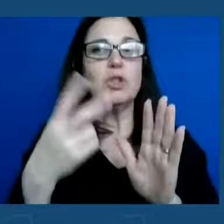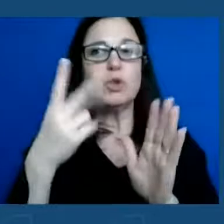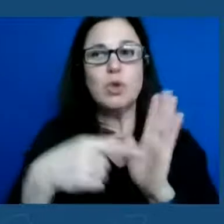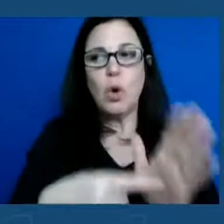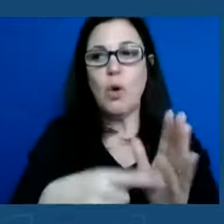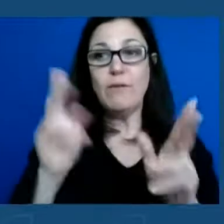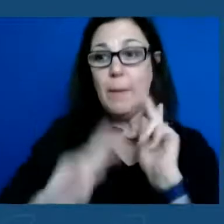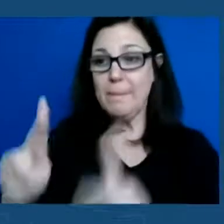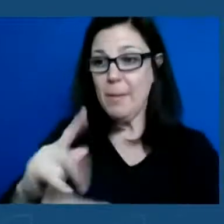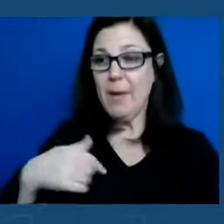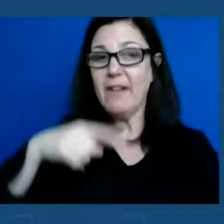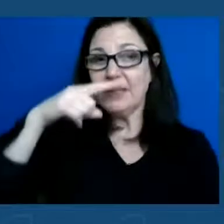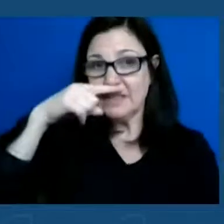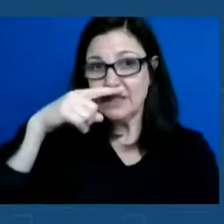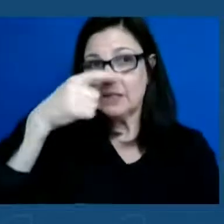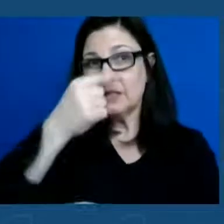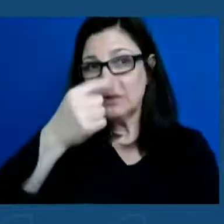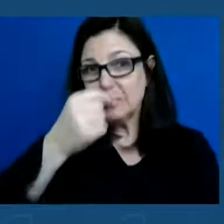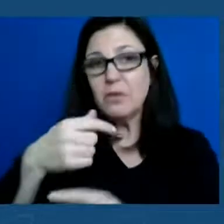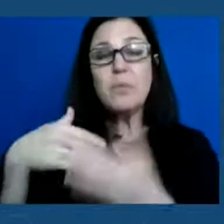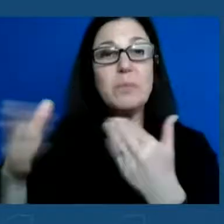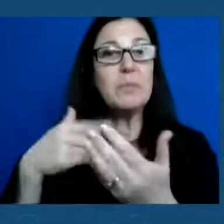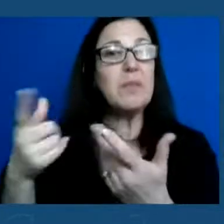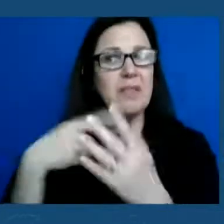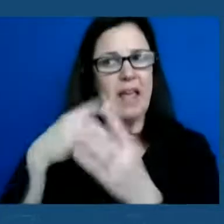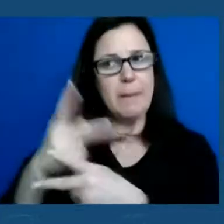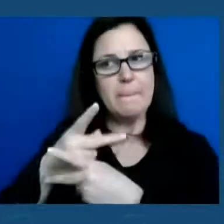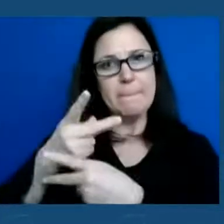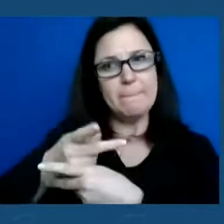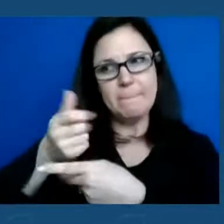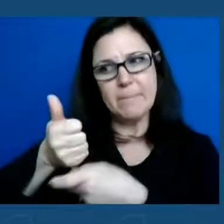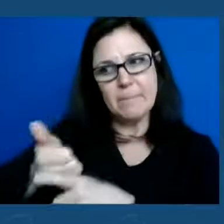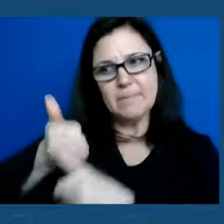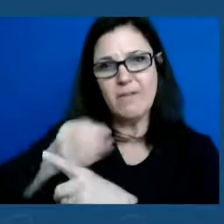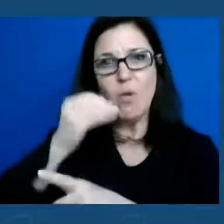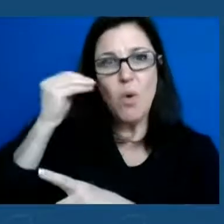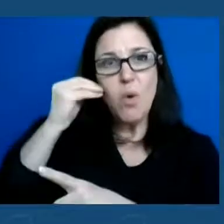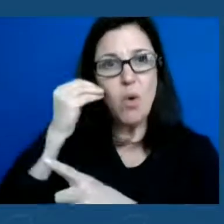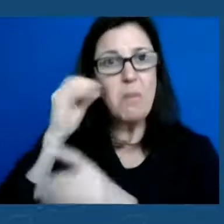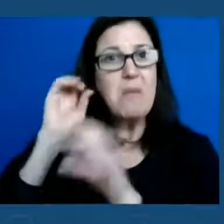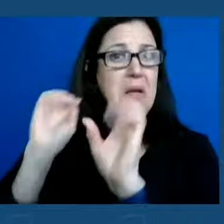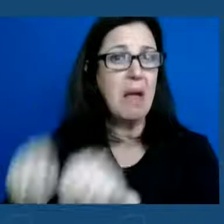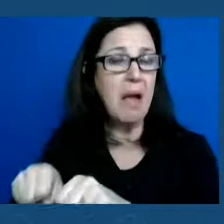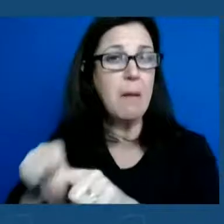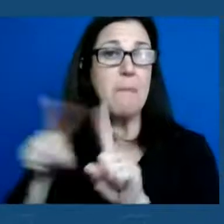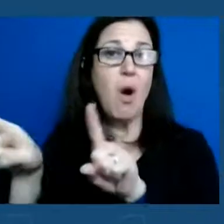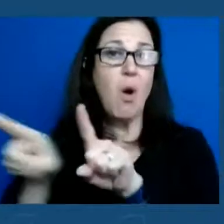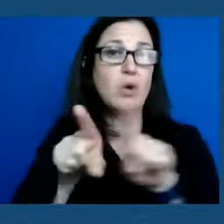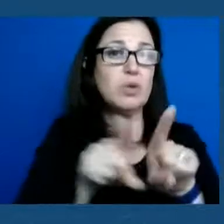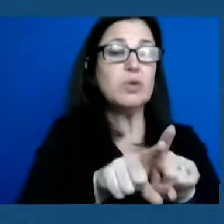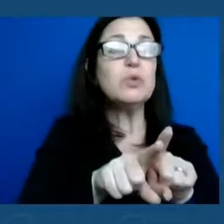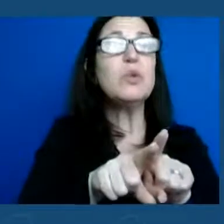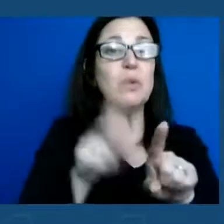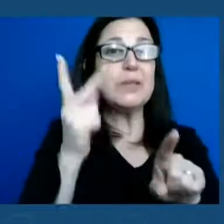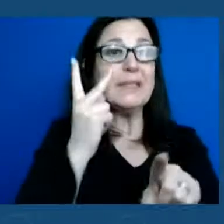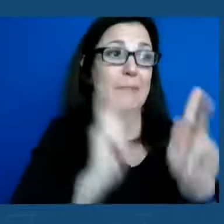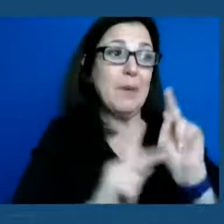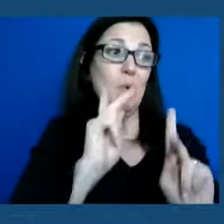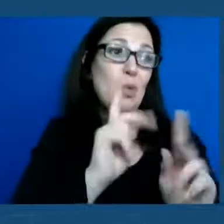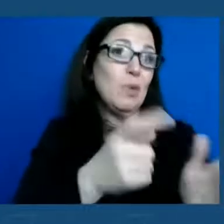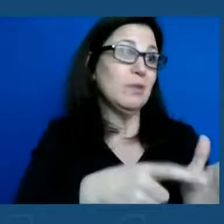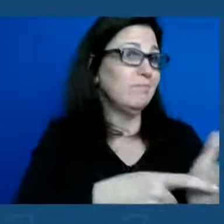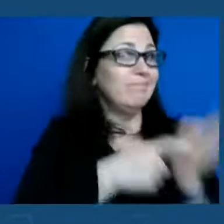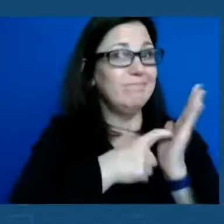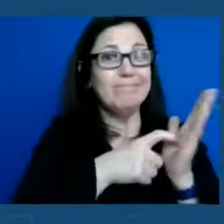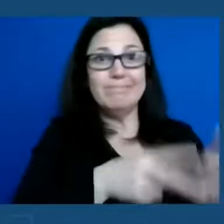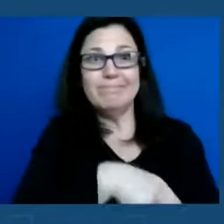manage it at home, they do. They self-resolve over time. But also then we see people that need hospitalization,